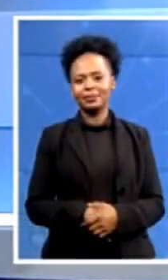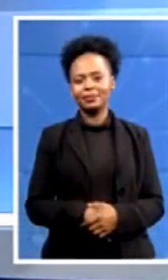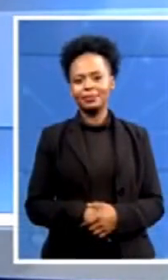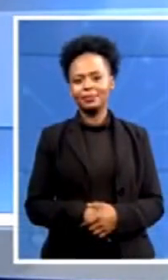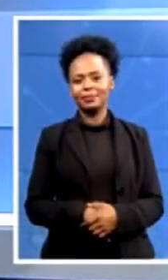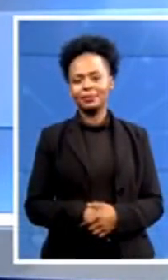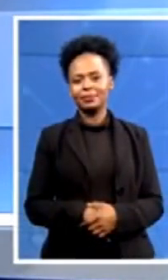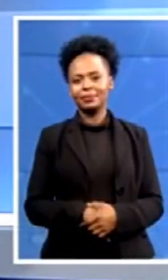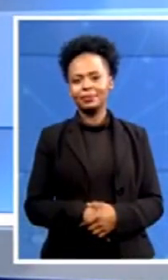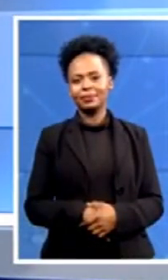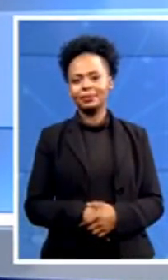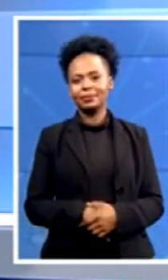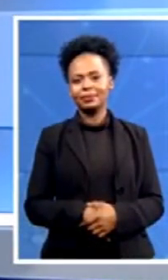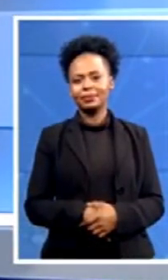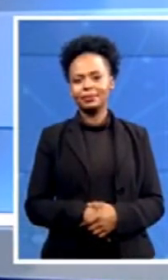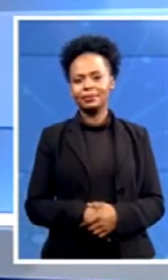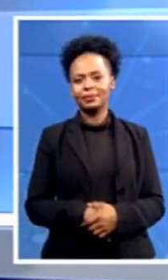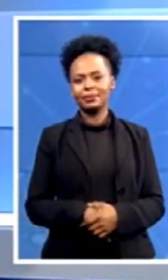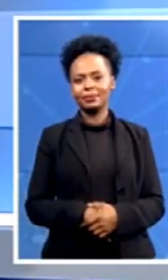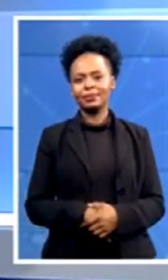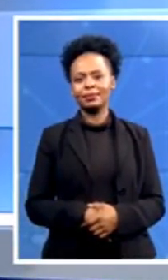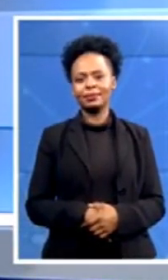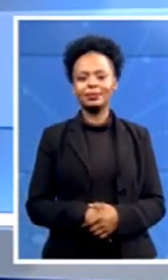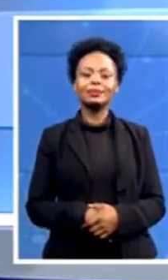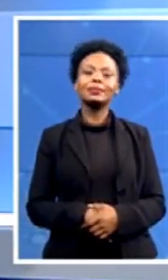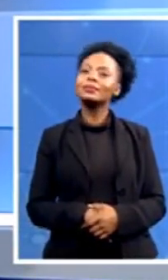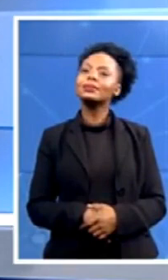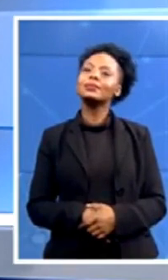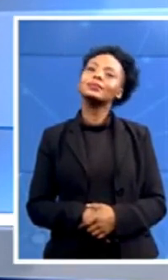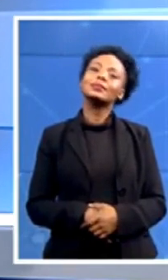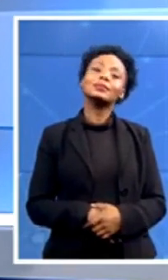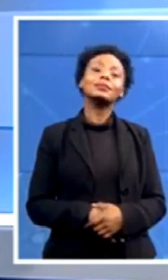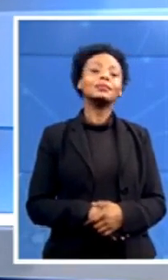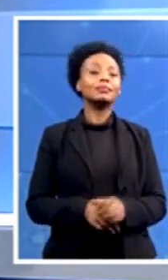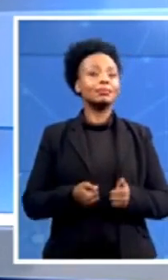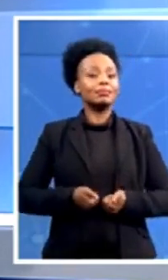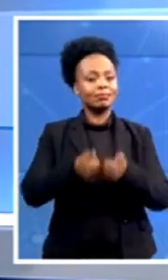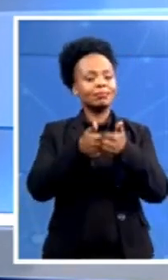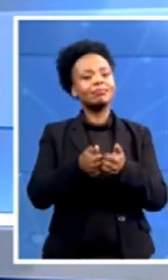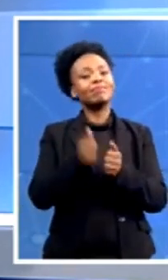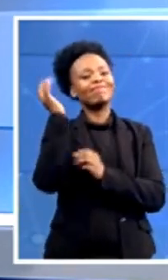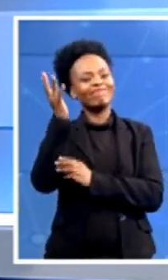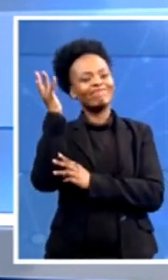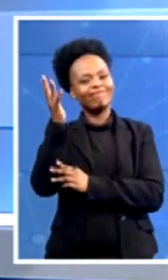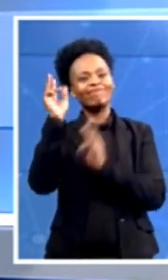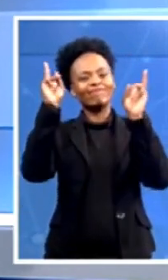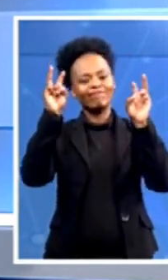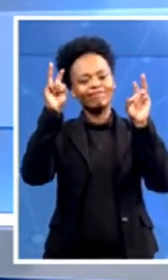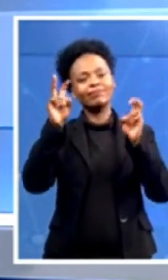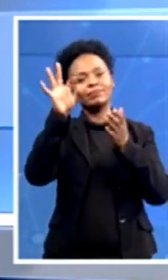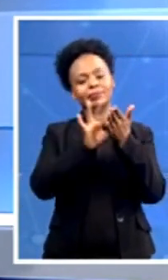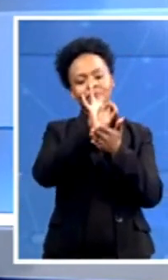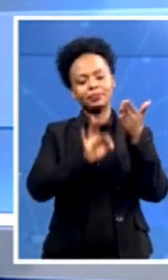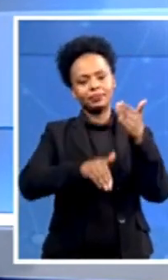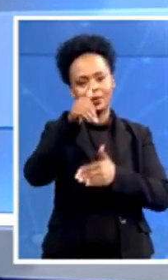All right, we'll get back to our continuing coverage of elections 2021, local government elections 2021 in a short